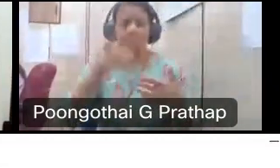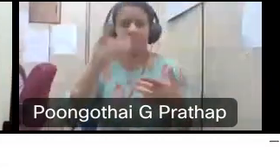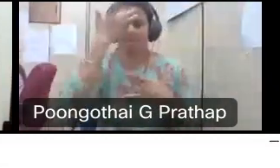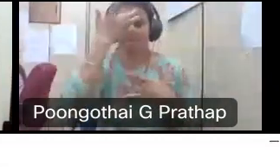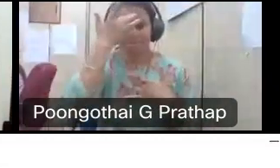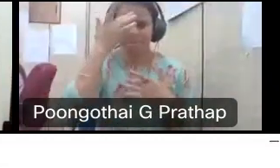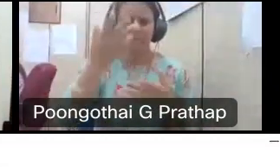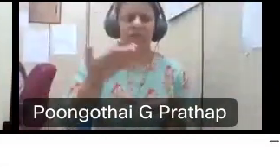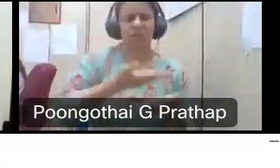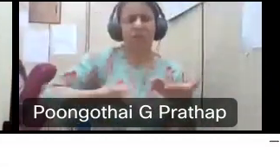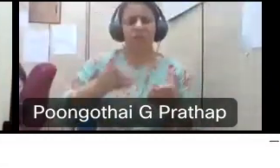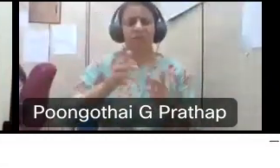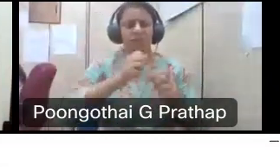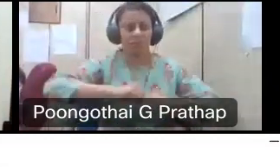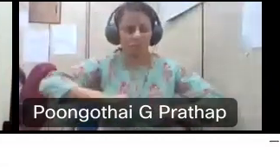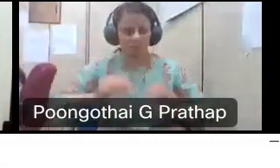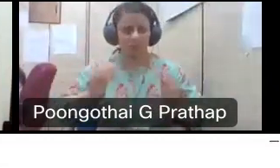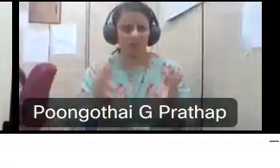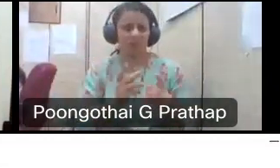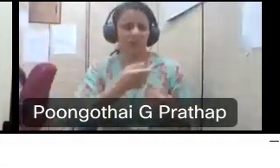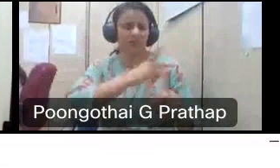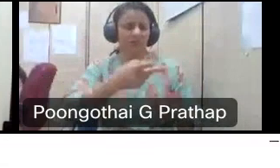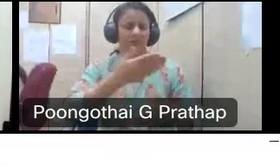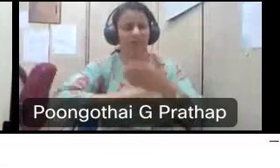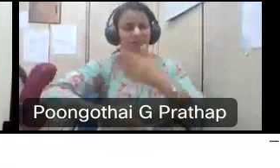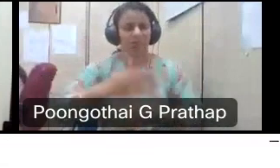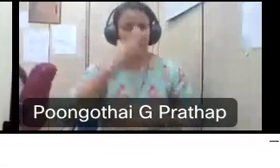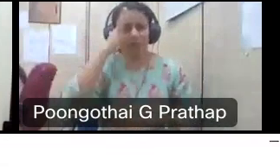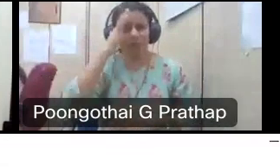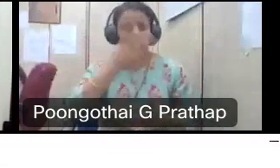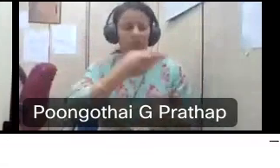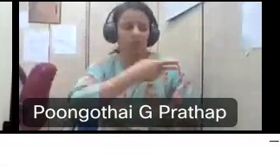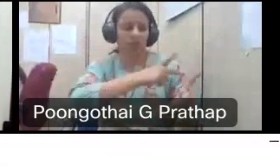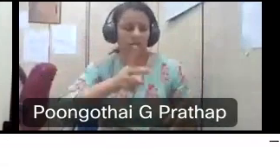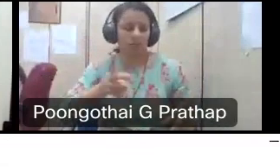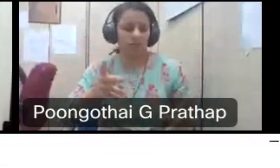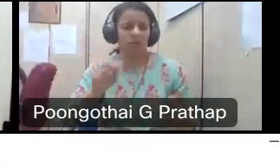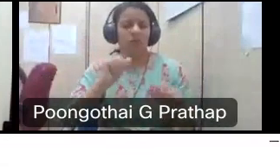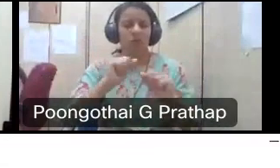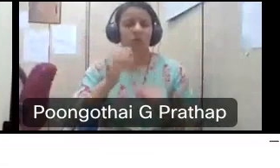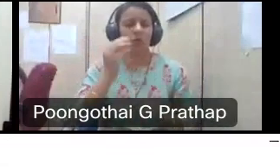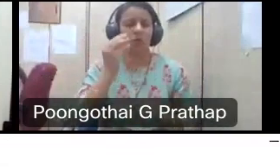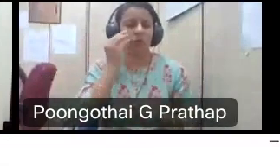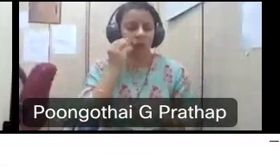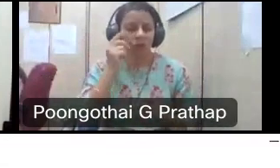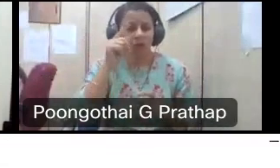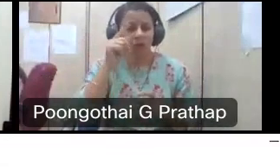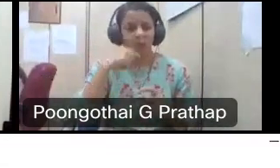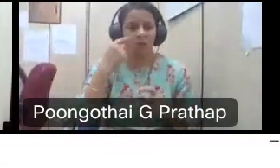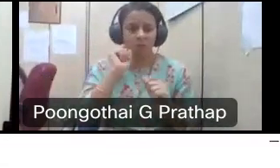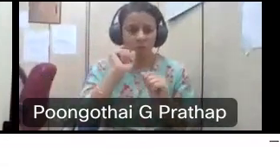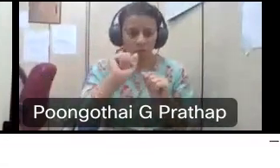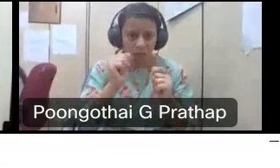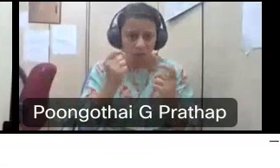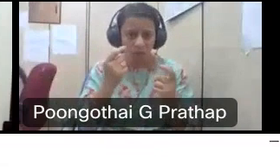know about that. We know that they are born with the difference. They have cute features, have their own pace and way of walking on the path